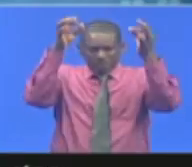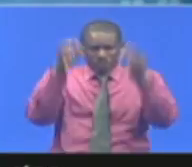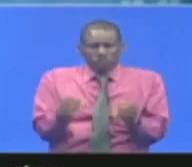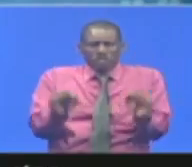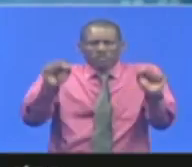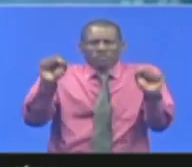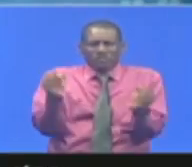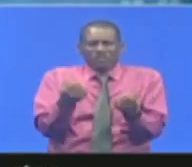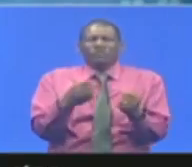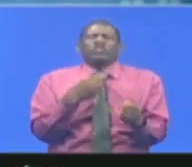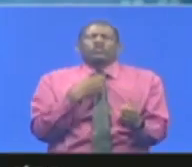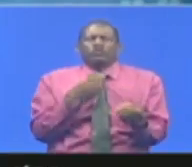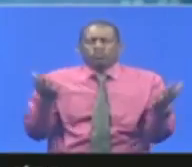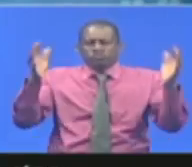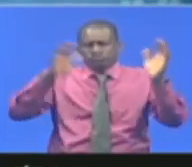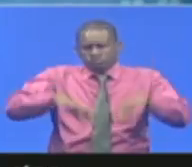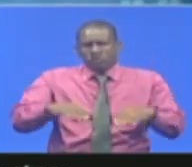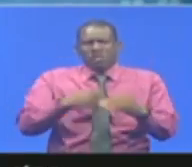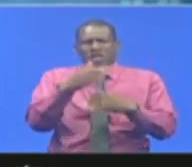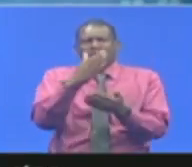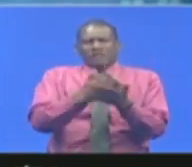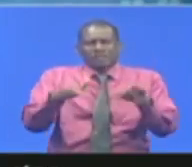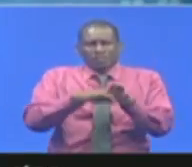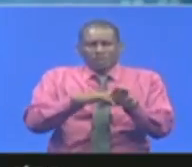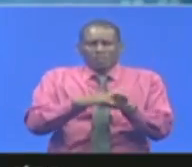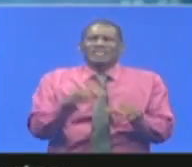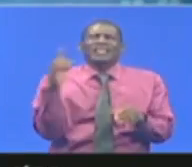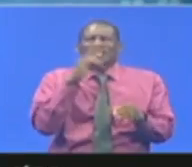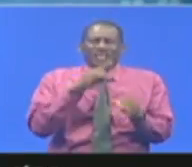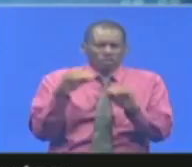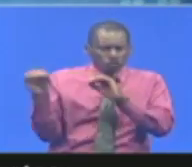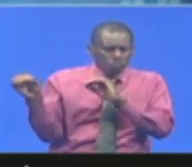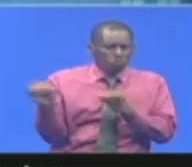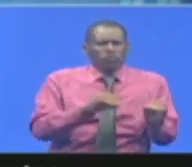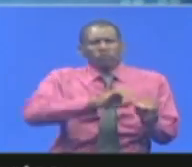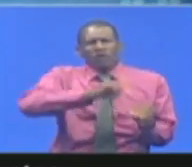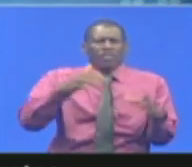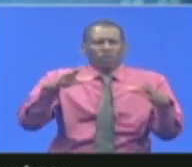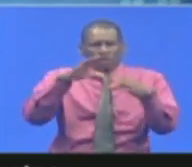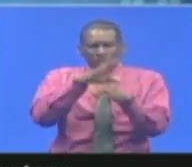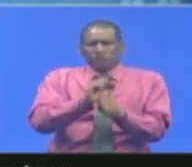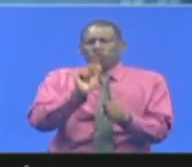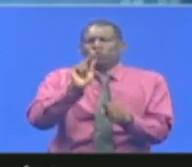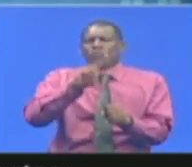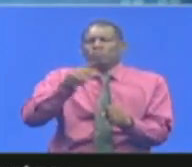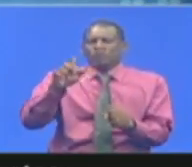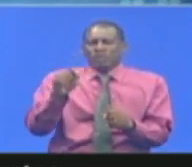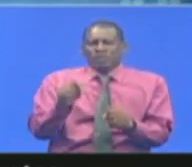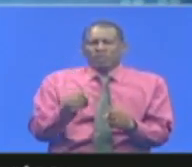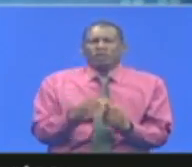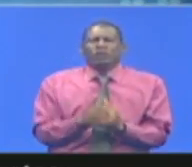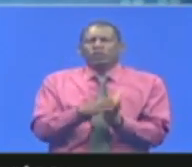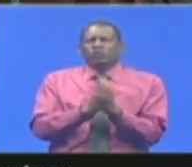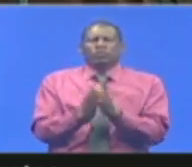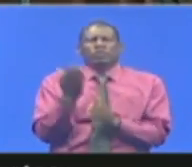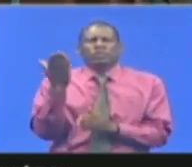from collapse, after some of its members threatened to decamp to the rival organization KUPET. NTV's Silas Apollo begins our